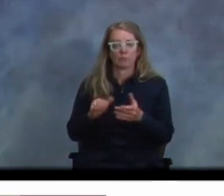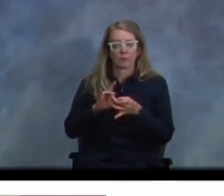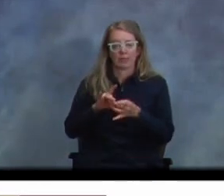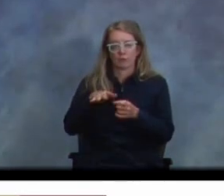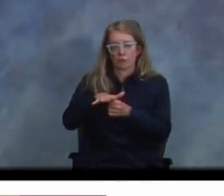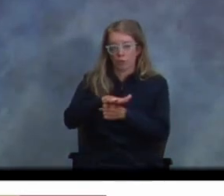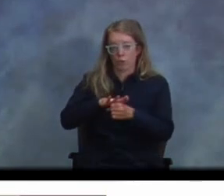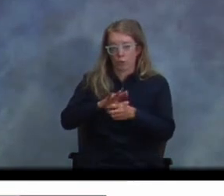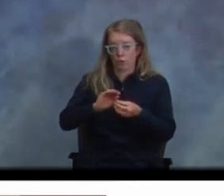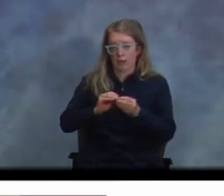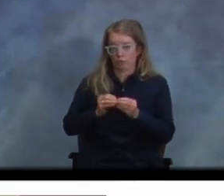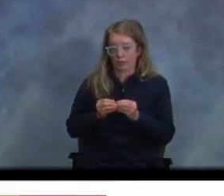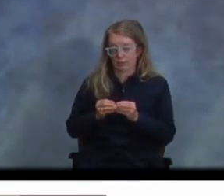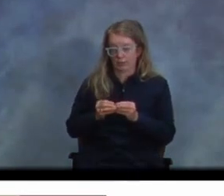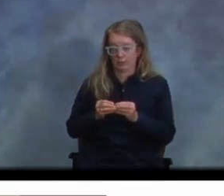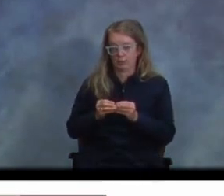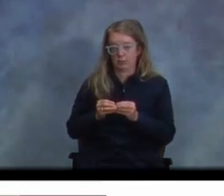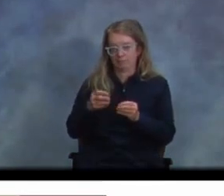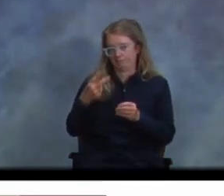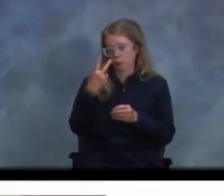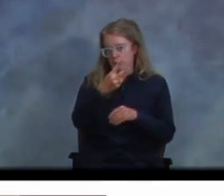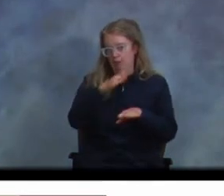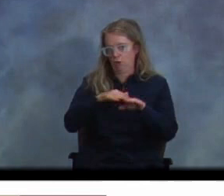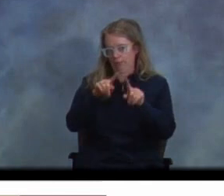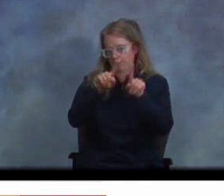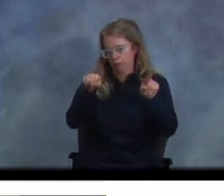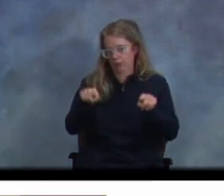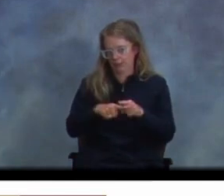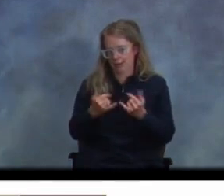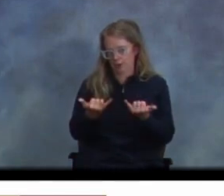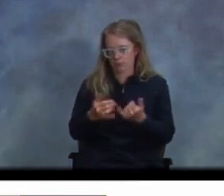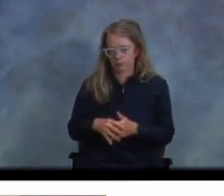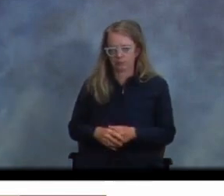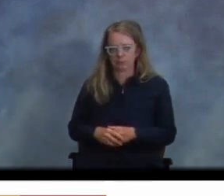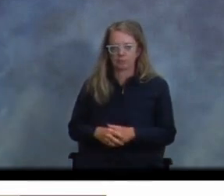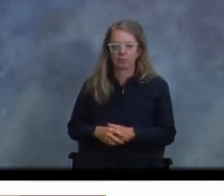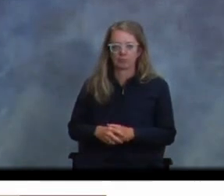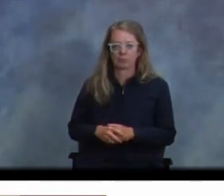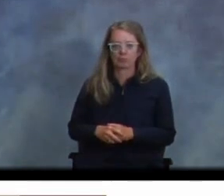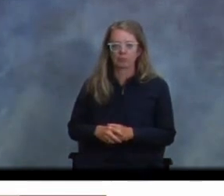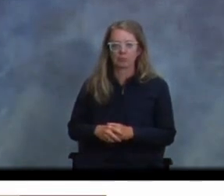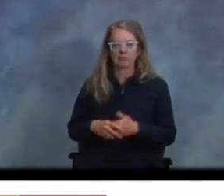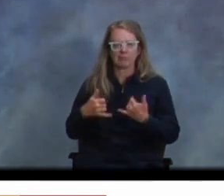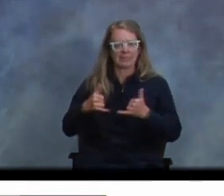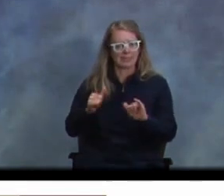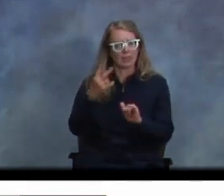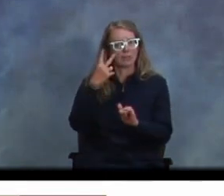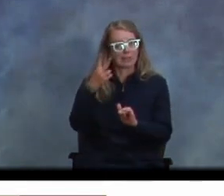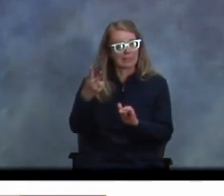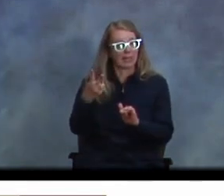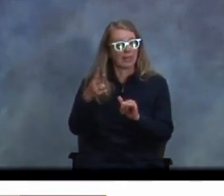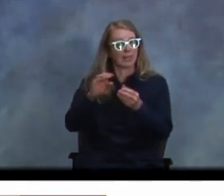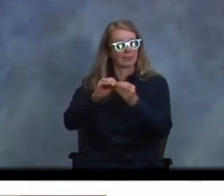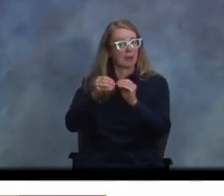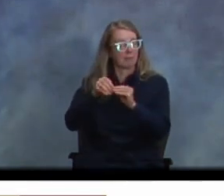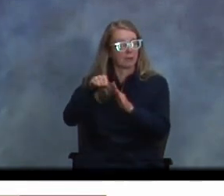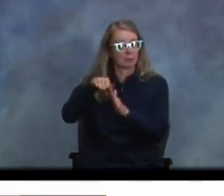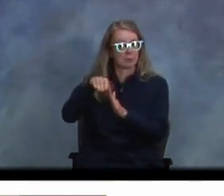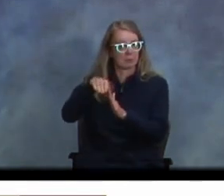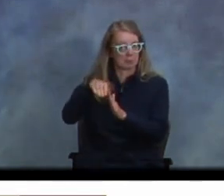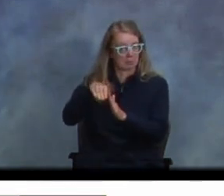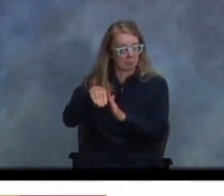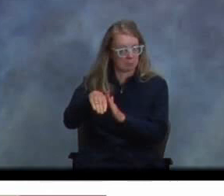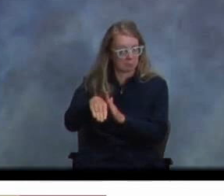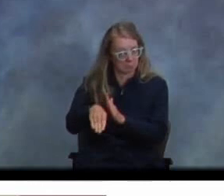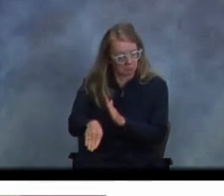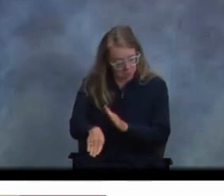local metrics, which are on the screens now, we are continuing to see a decline in our cases,